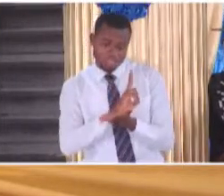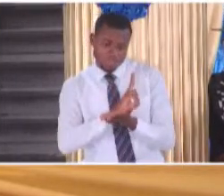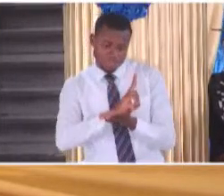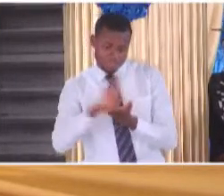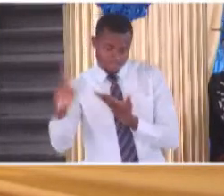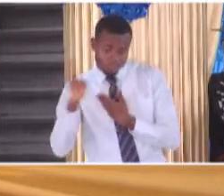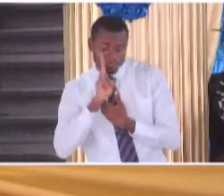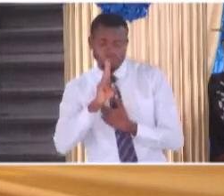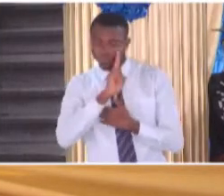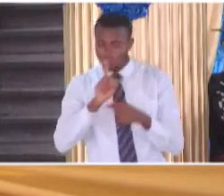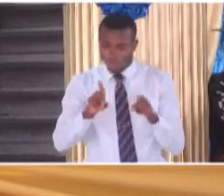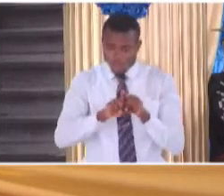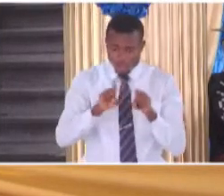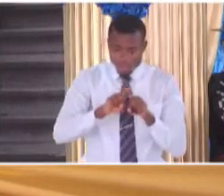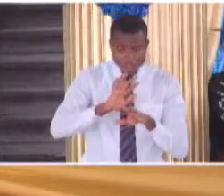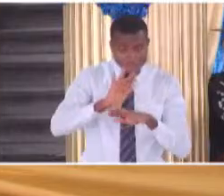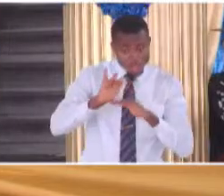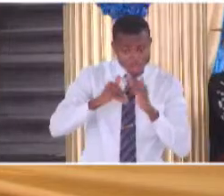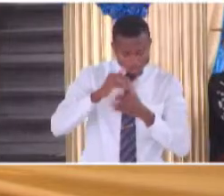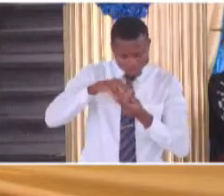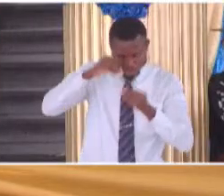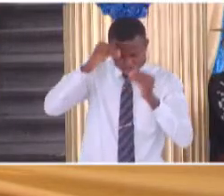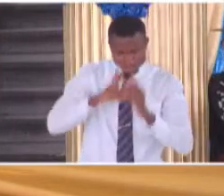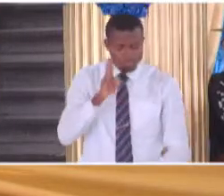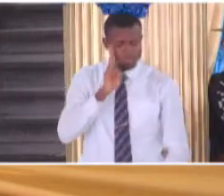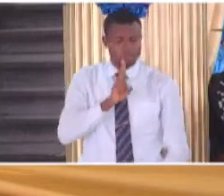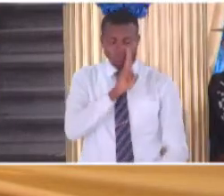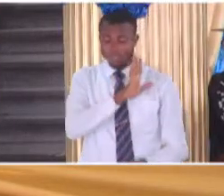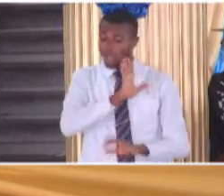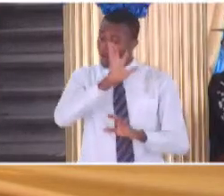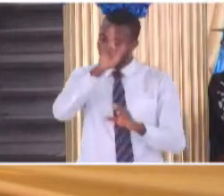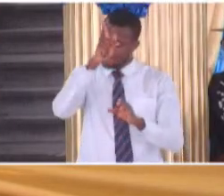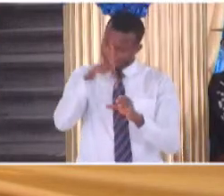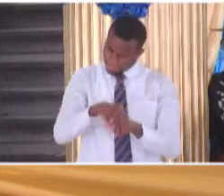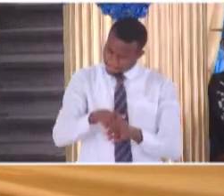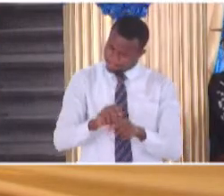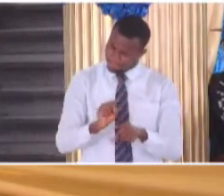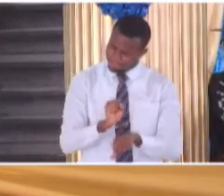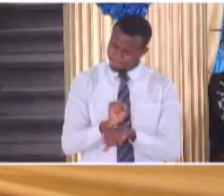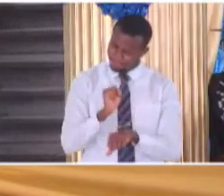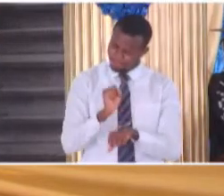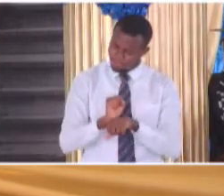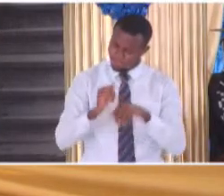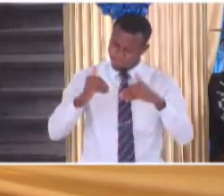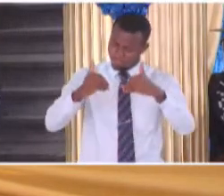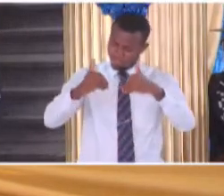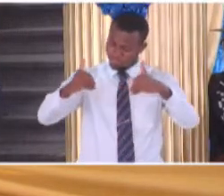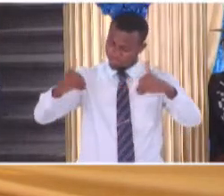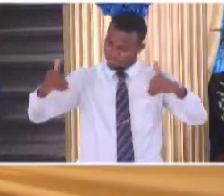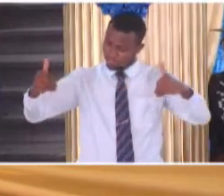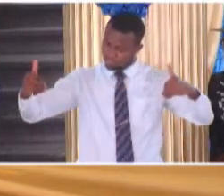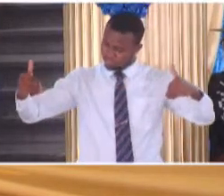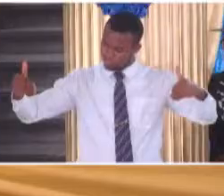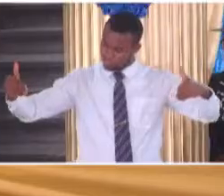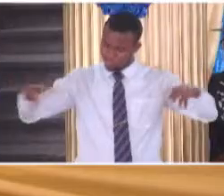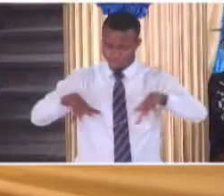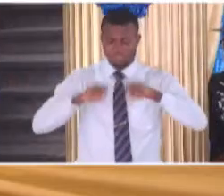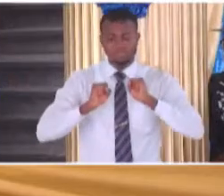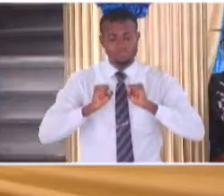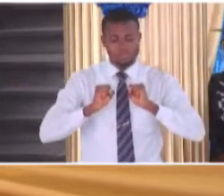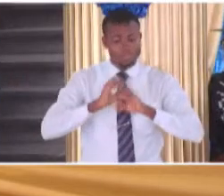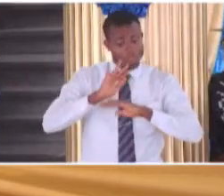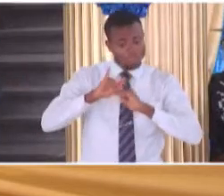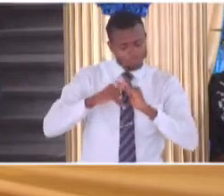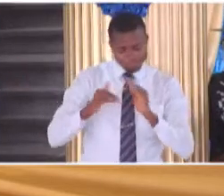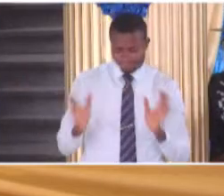GUSSS, Students Hostel, are part of our efforts to expand capacity. I also